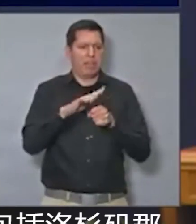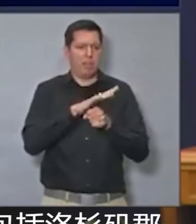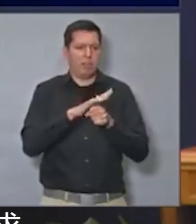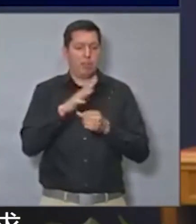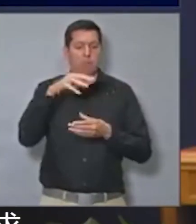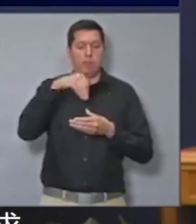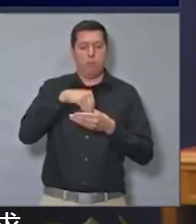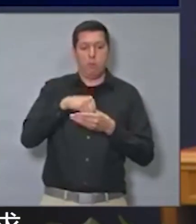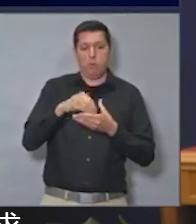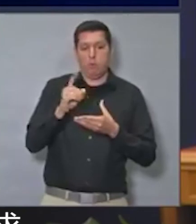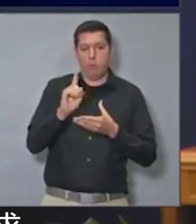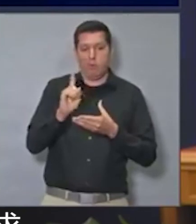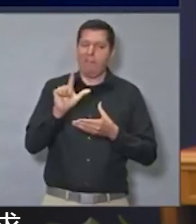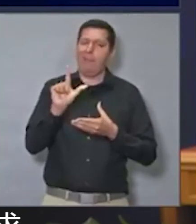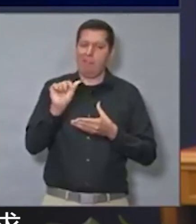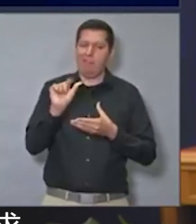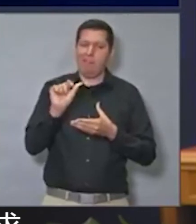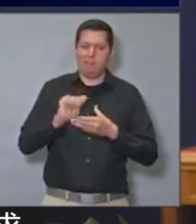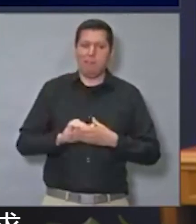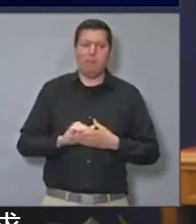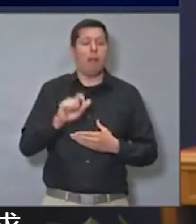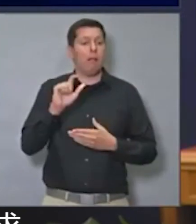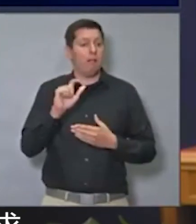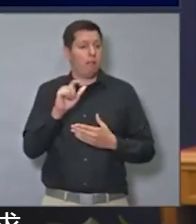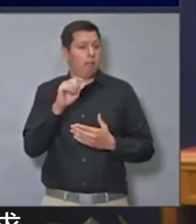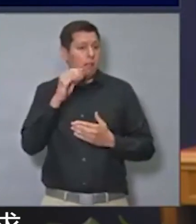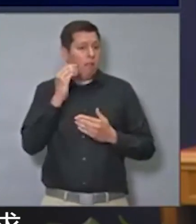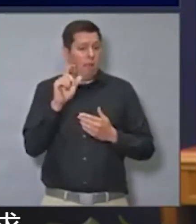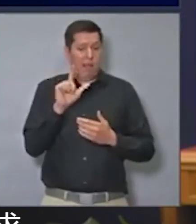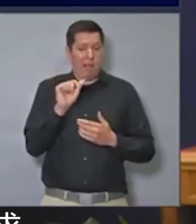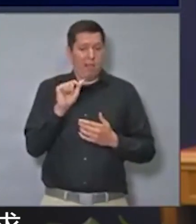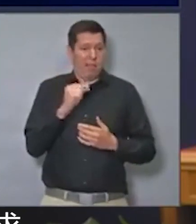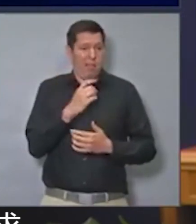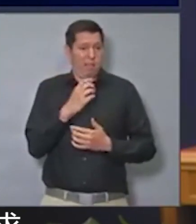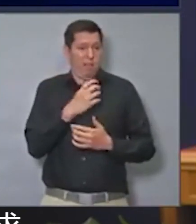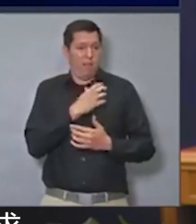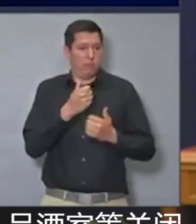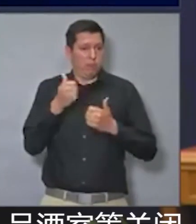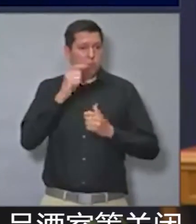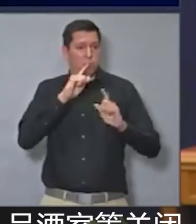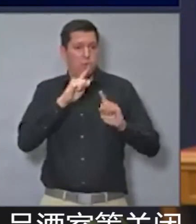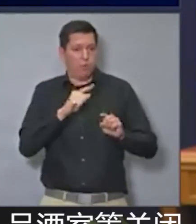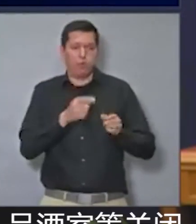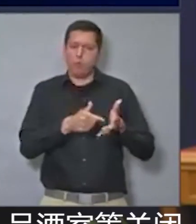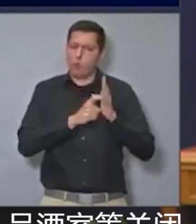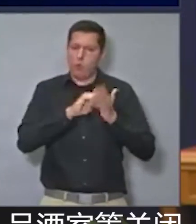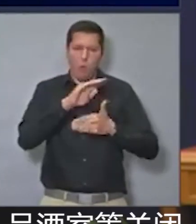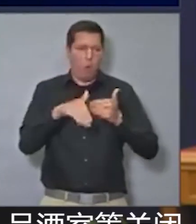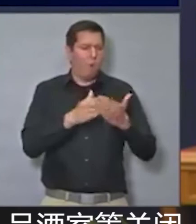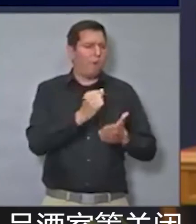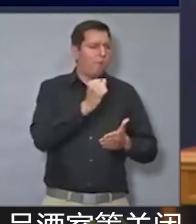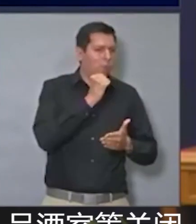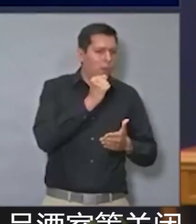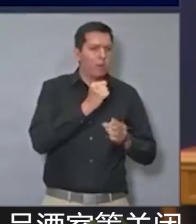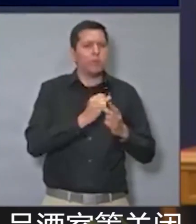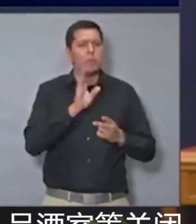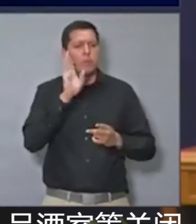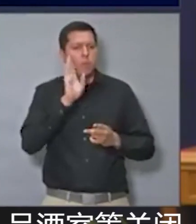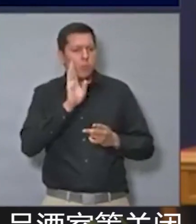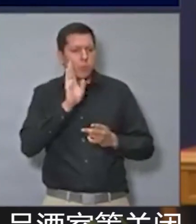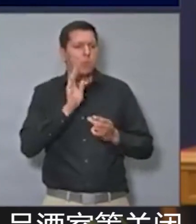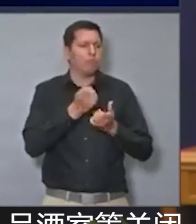County. The LA County Health Officer order has been amended to require all bars, breweries,